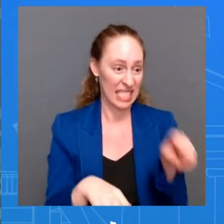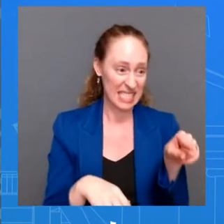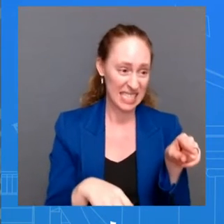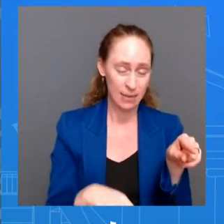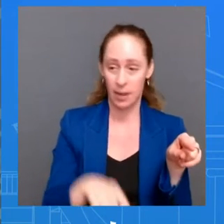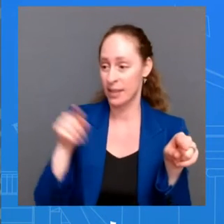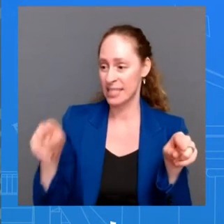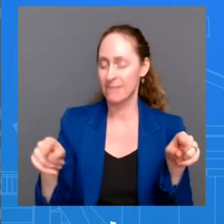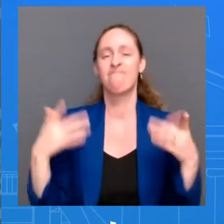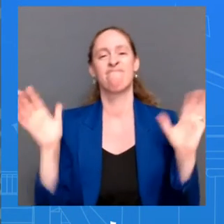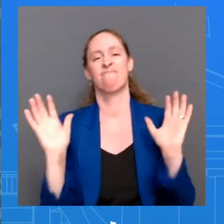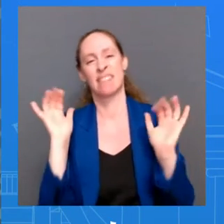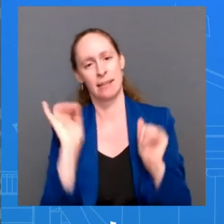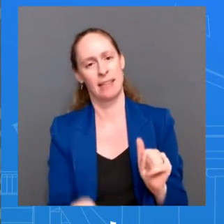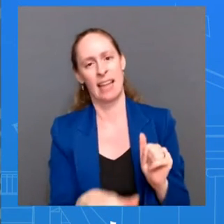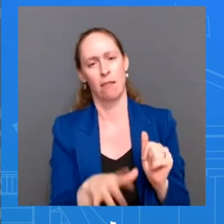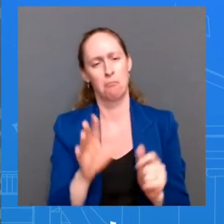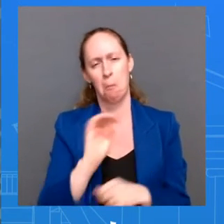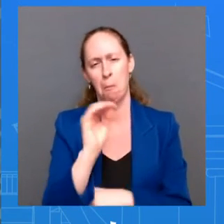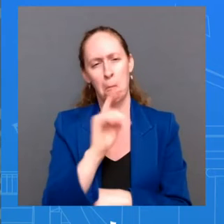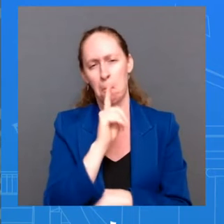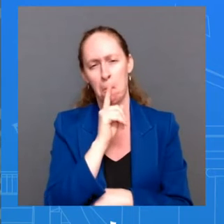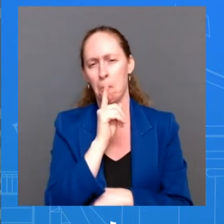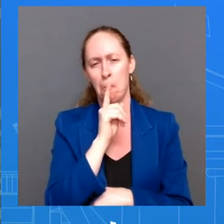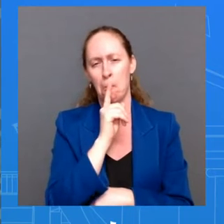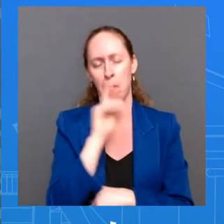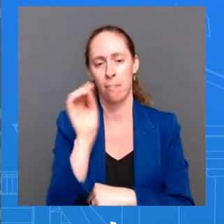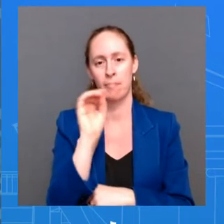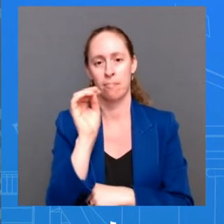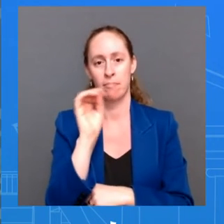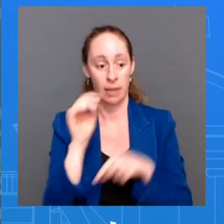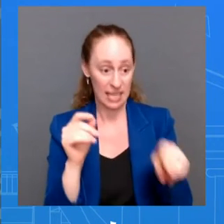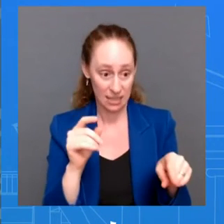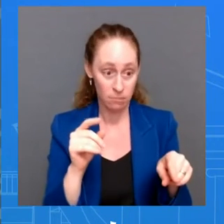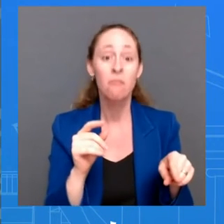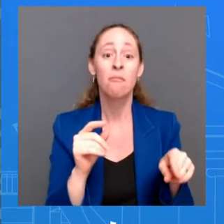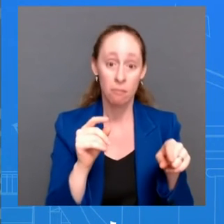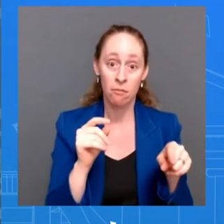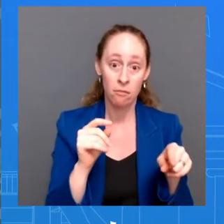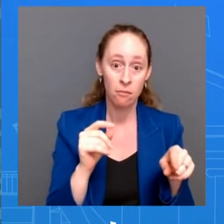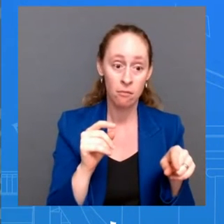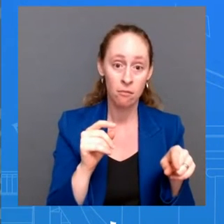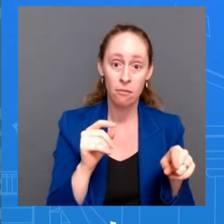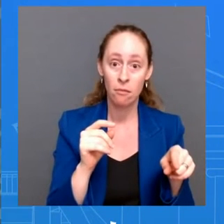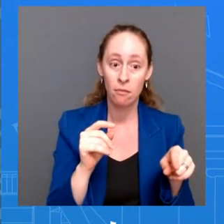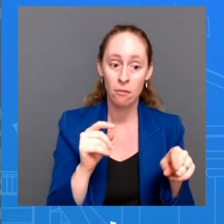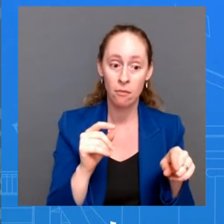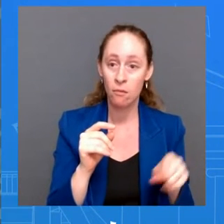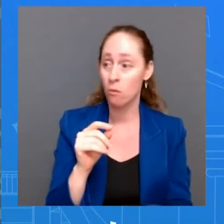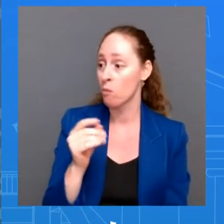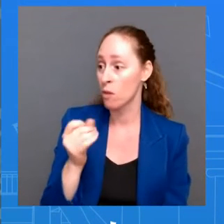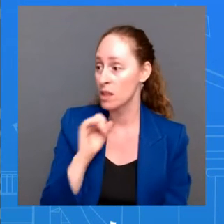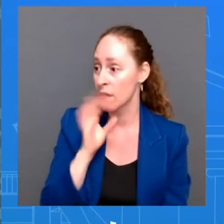Democrats, issues that we really care about, lowering prescription drugs, lowering energy costs,